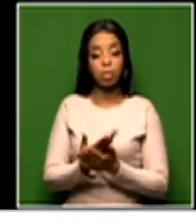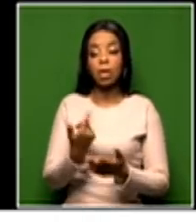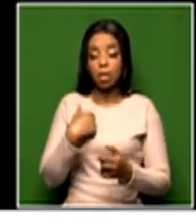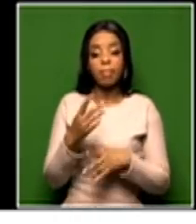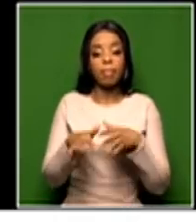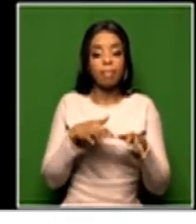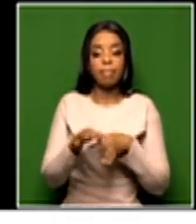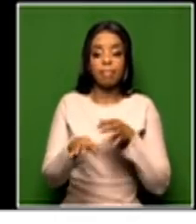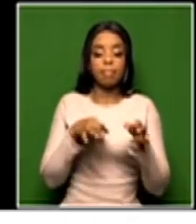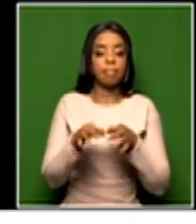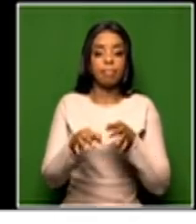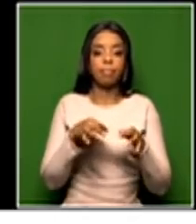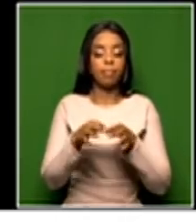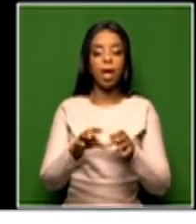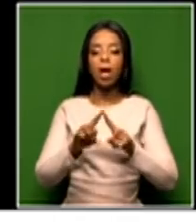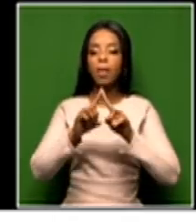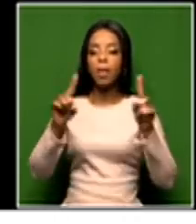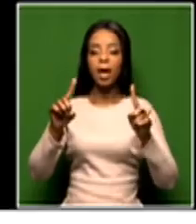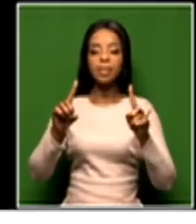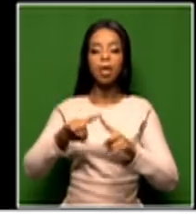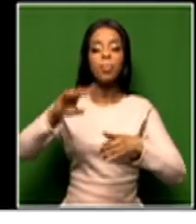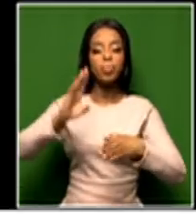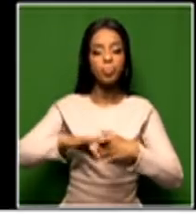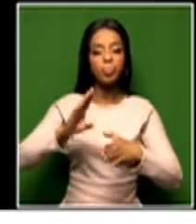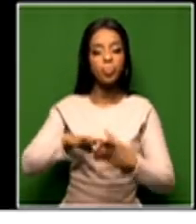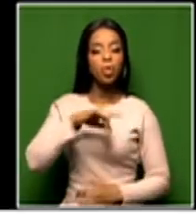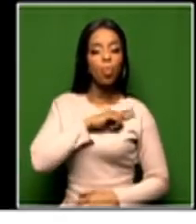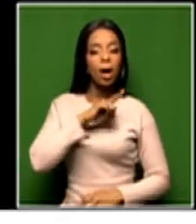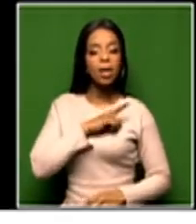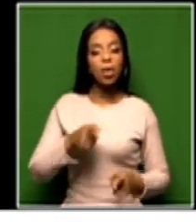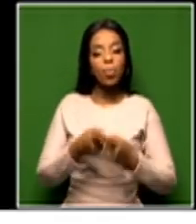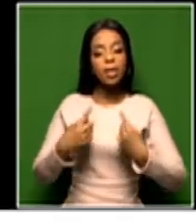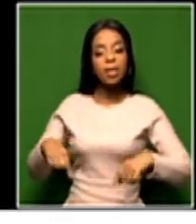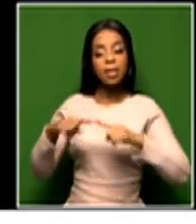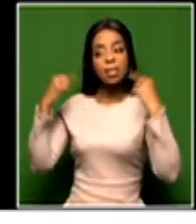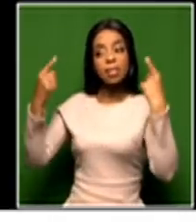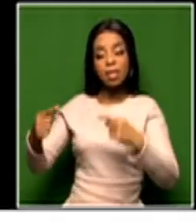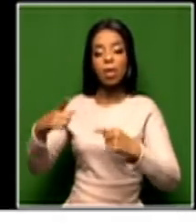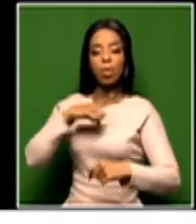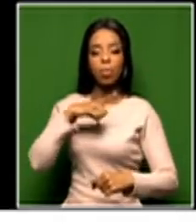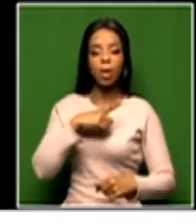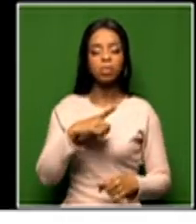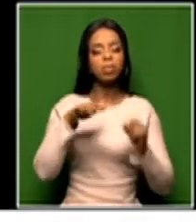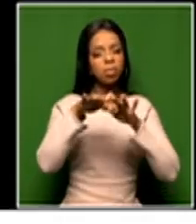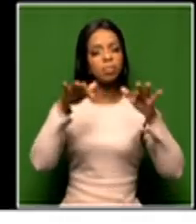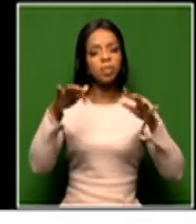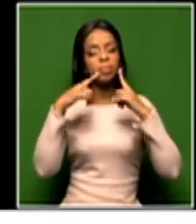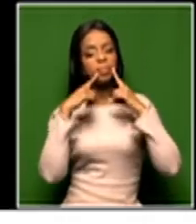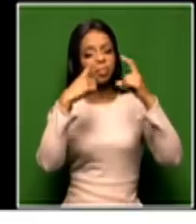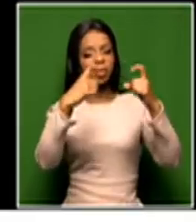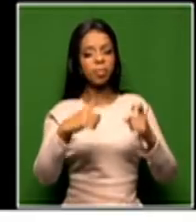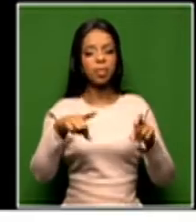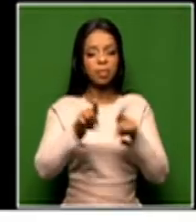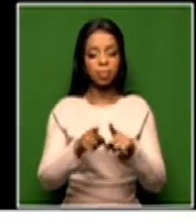on, but fundamentally, the reason why we went there was because, of course, there's the public outcry and our own